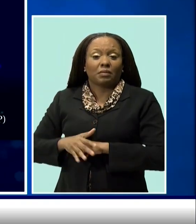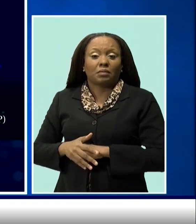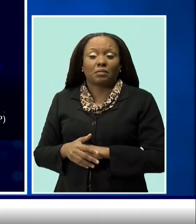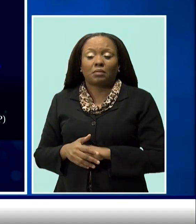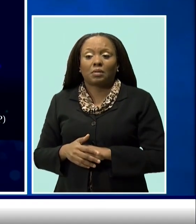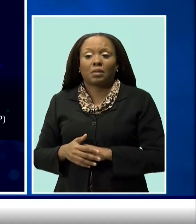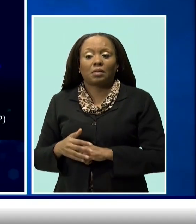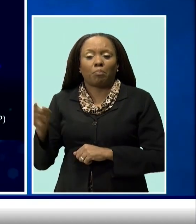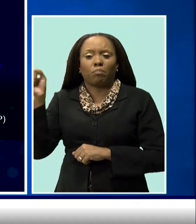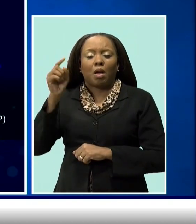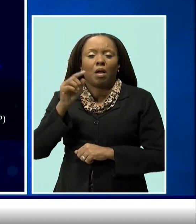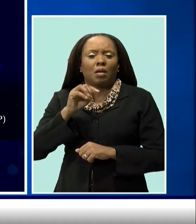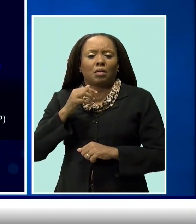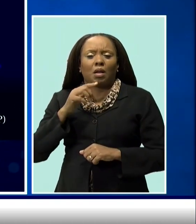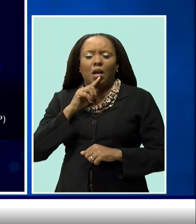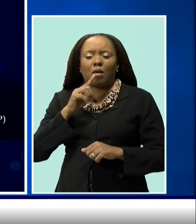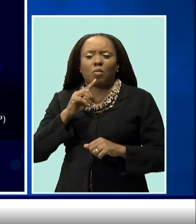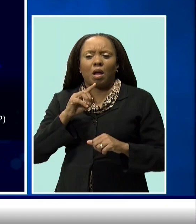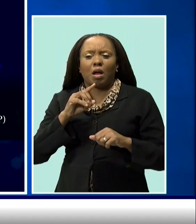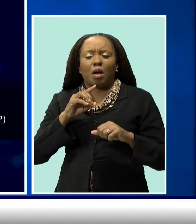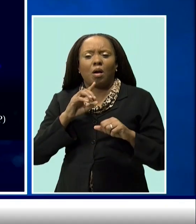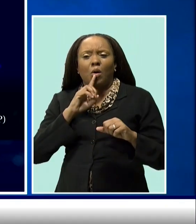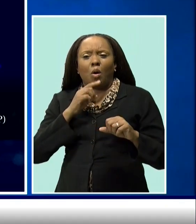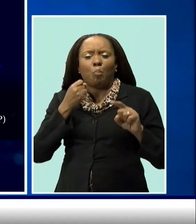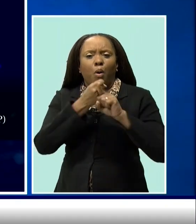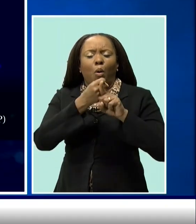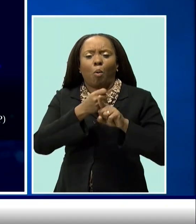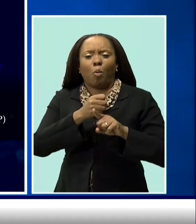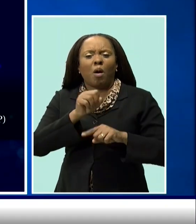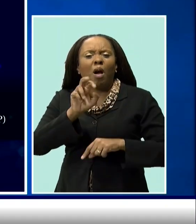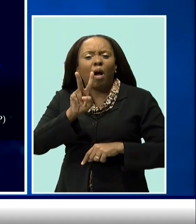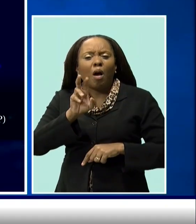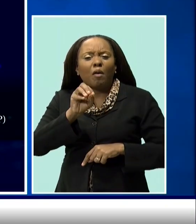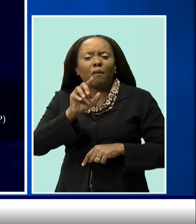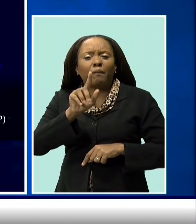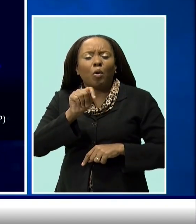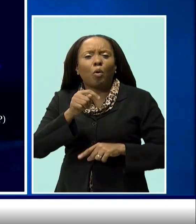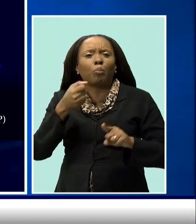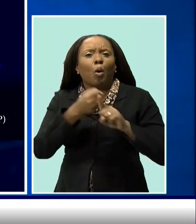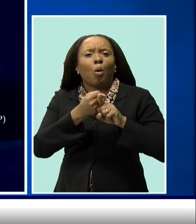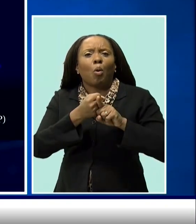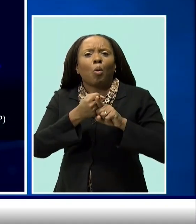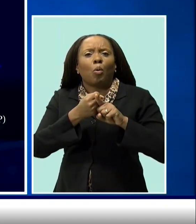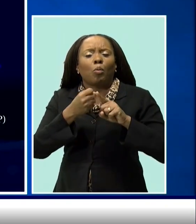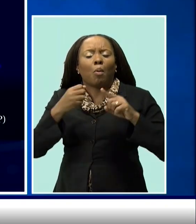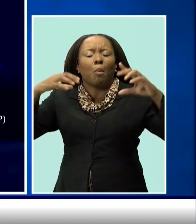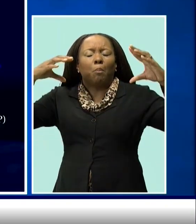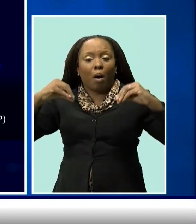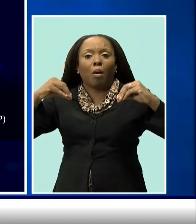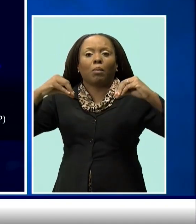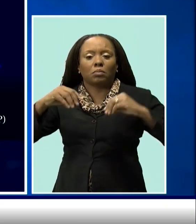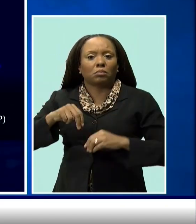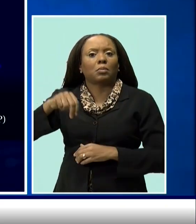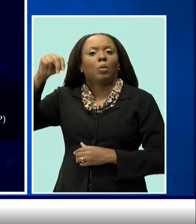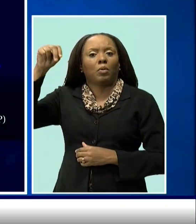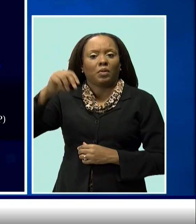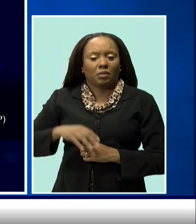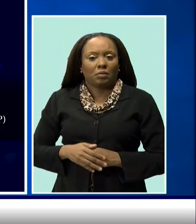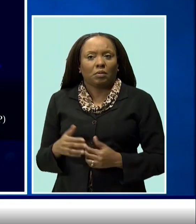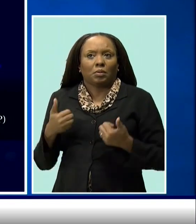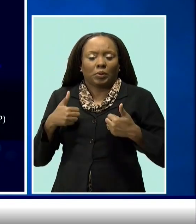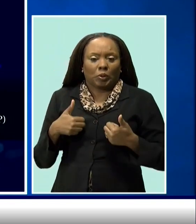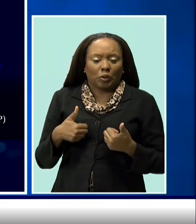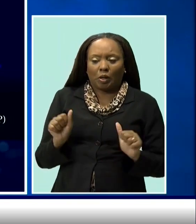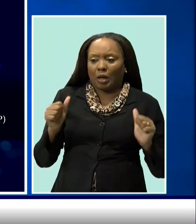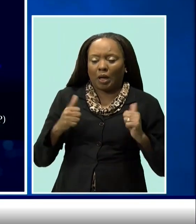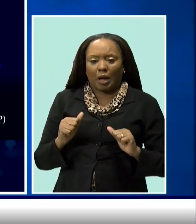on our transmission network, resulting in a loss of supply to several districts in the north of the island. Efforts to restore electricity